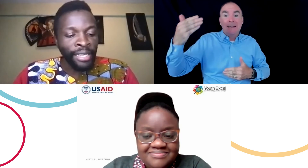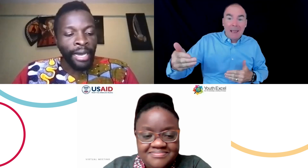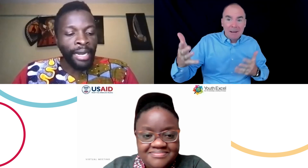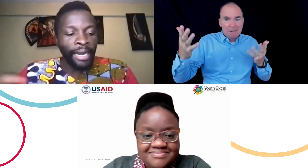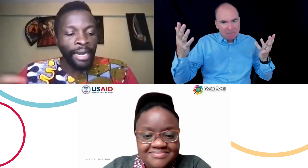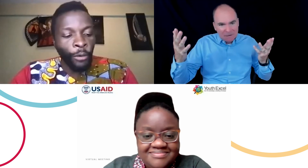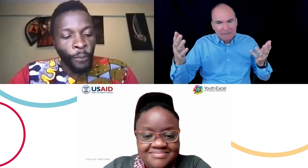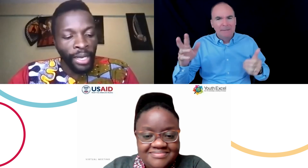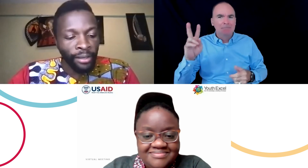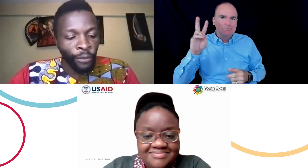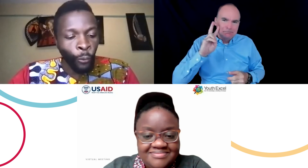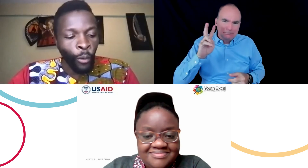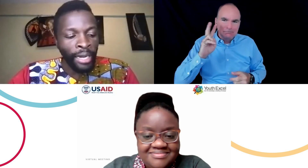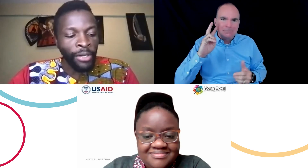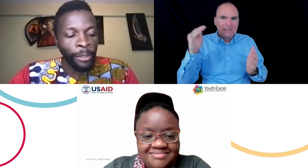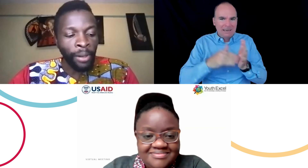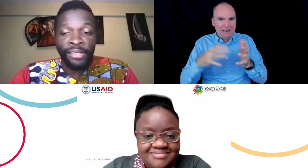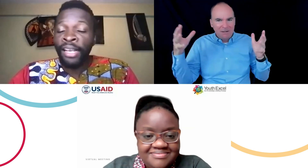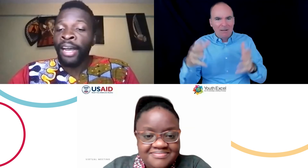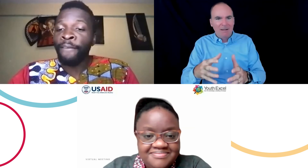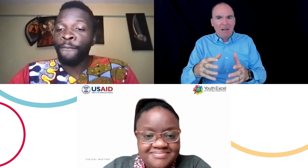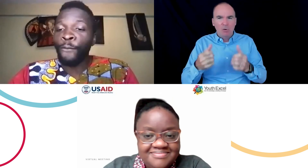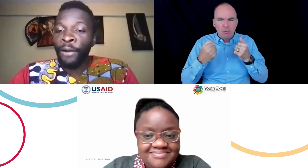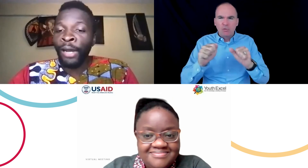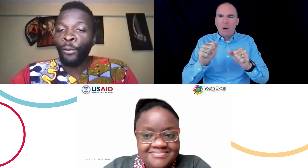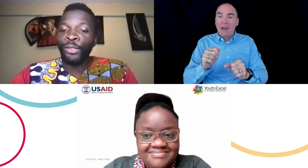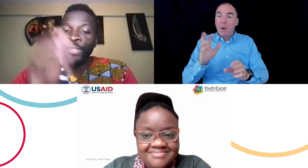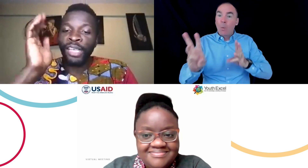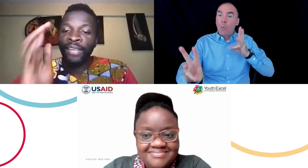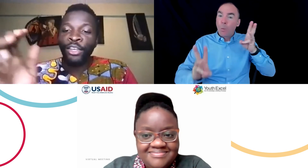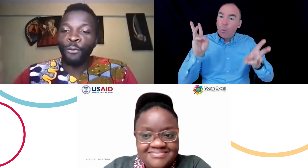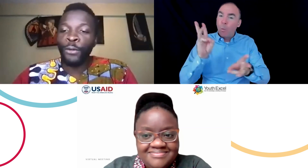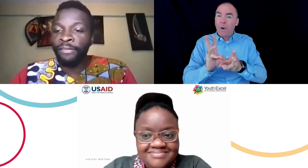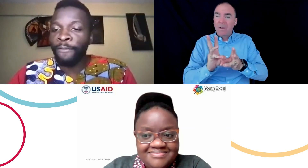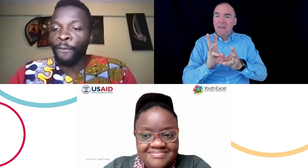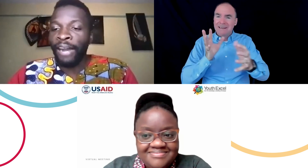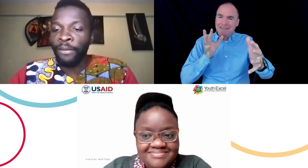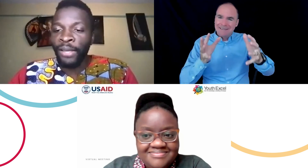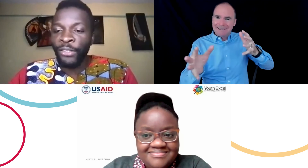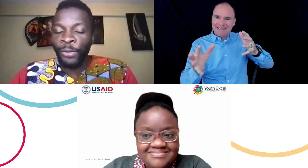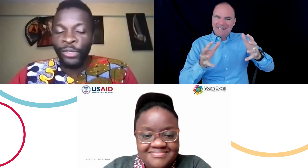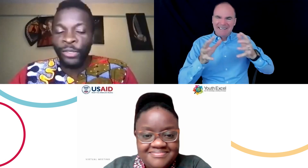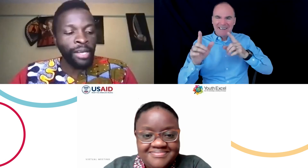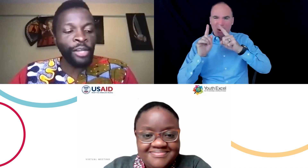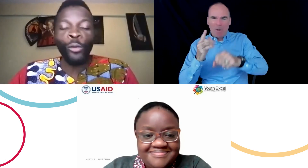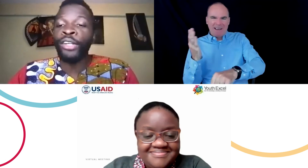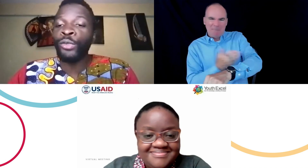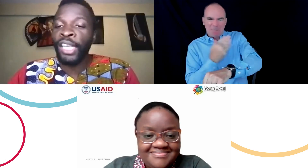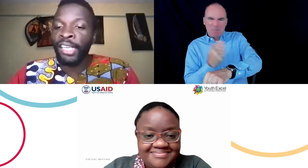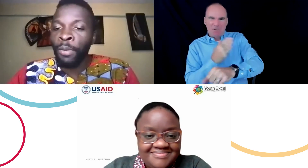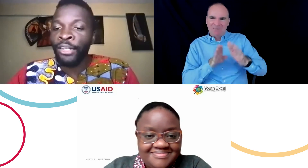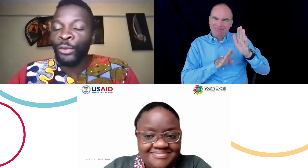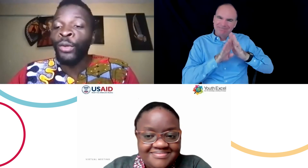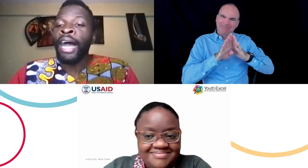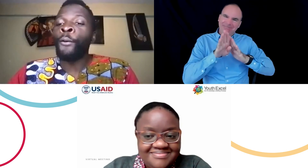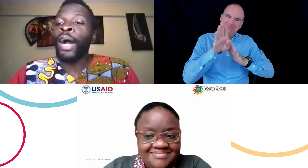blessed, and let's keep on making the world a better place. For now, I want to say thank you for Sylvia for having me at this particular place, and we want to take